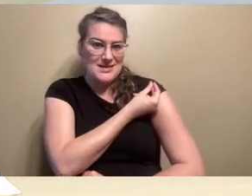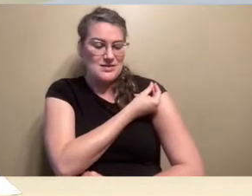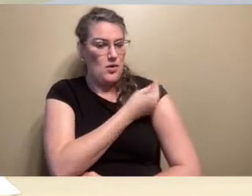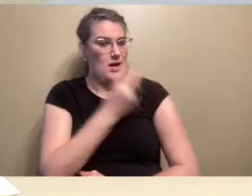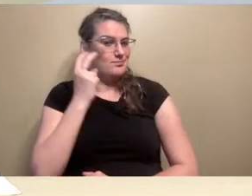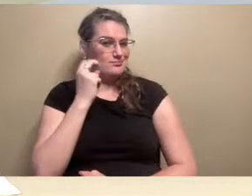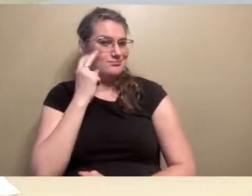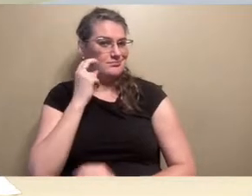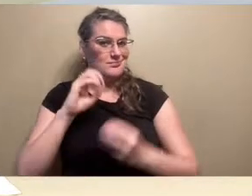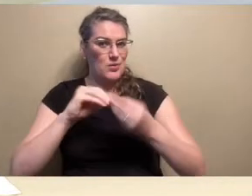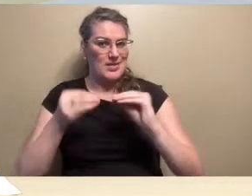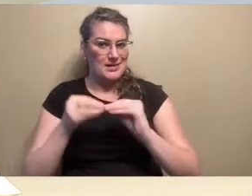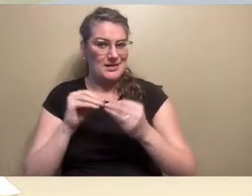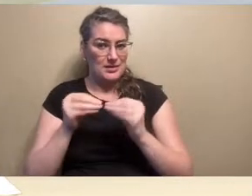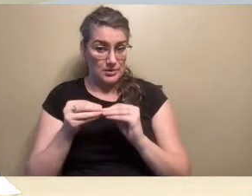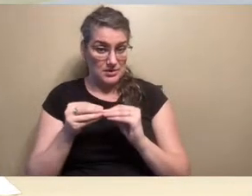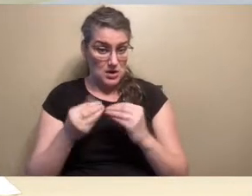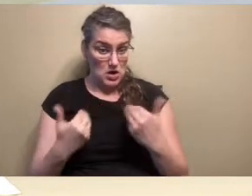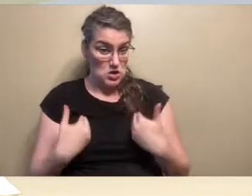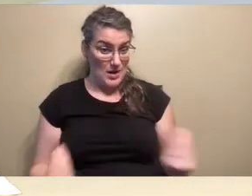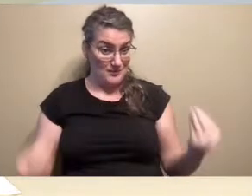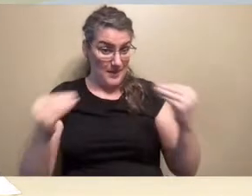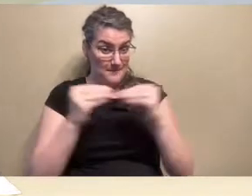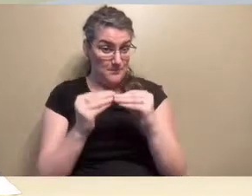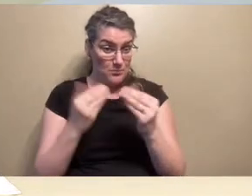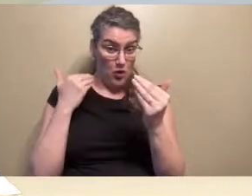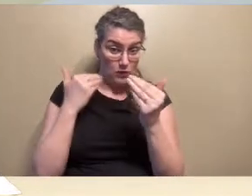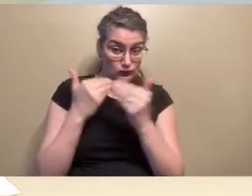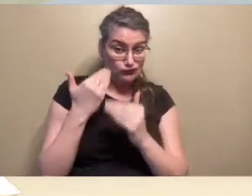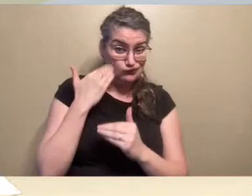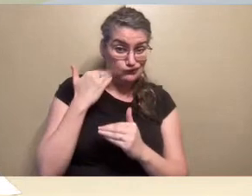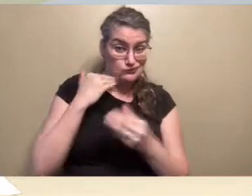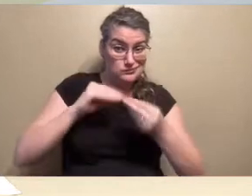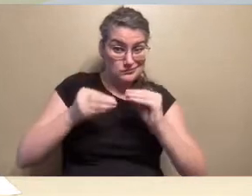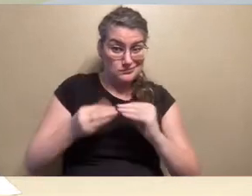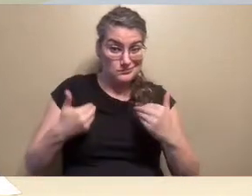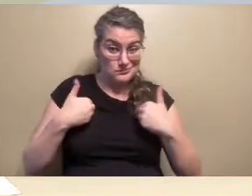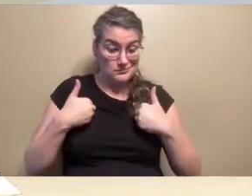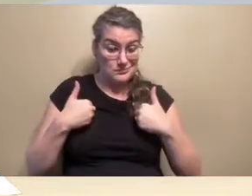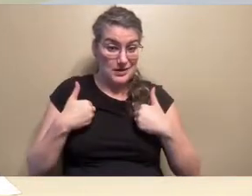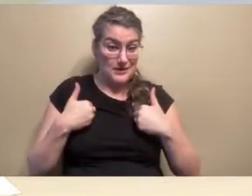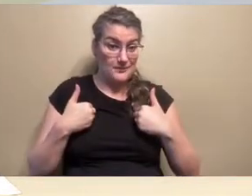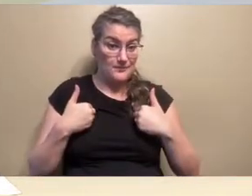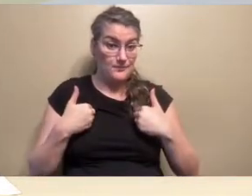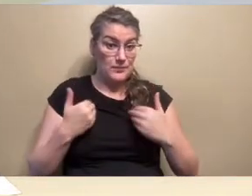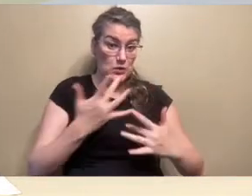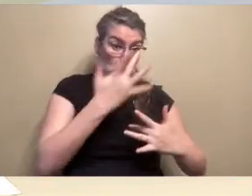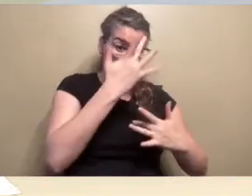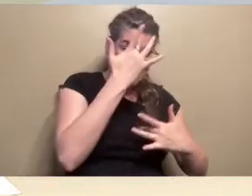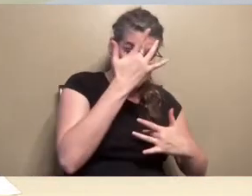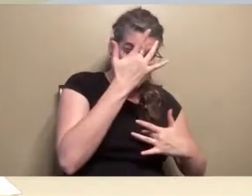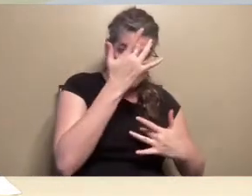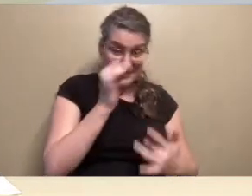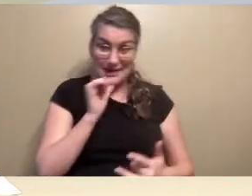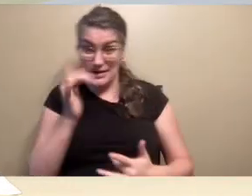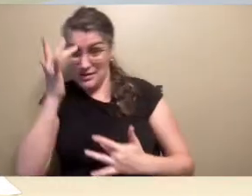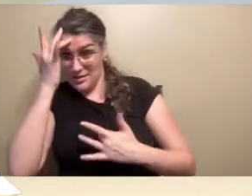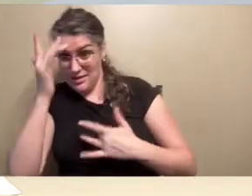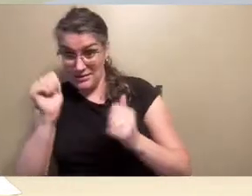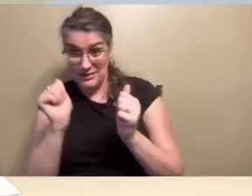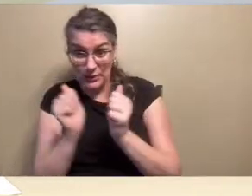there. So is there a more recent snapshot of vaccinated versus unvaccinated being diagnosed with COVID-19 on PEI?